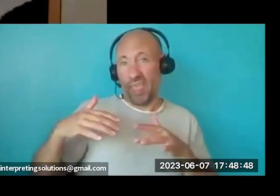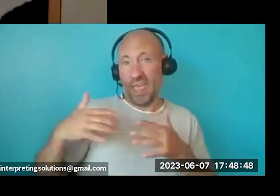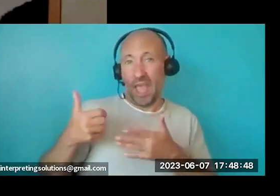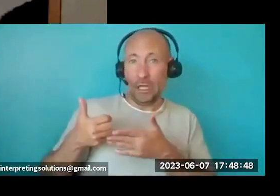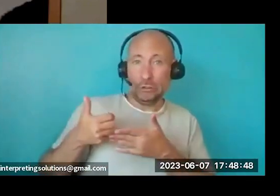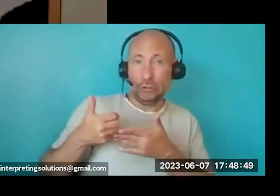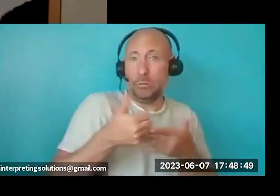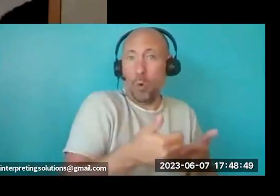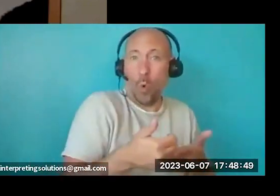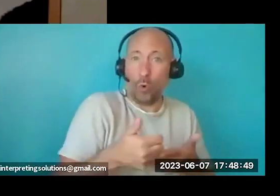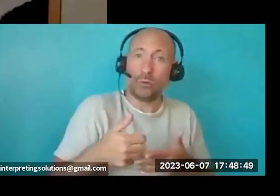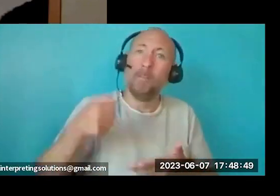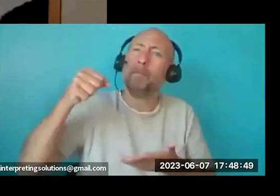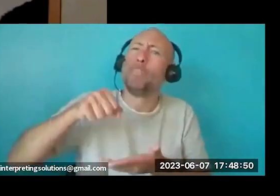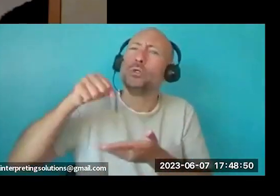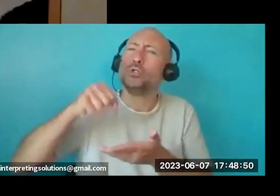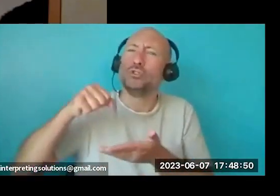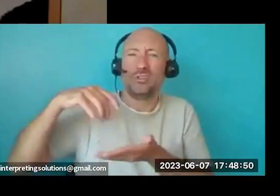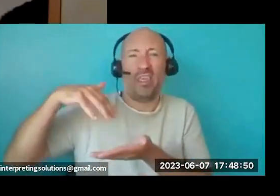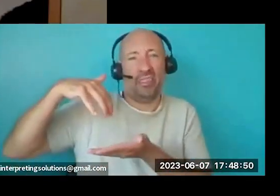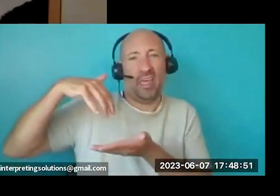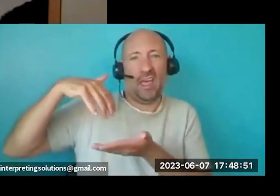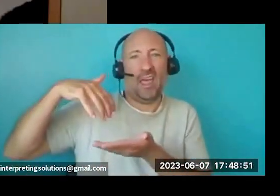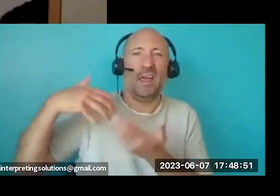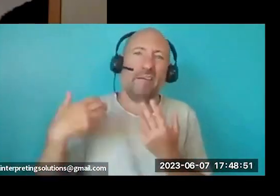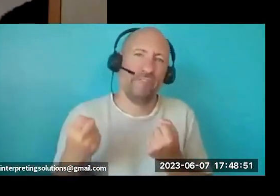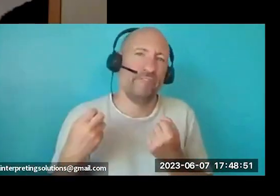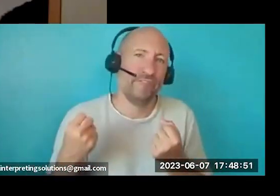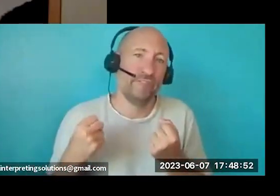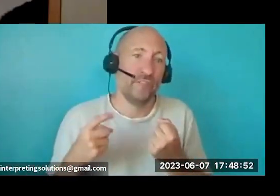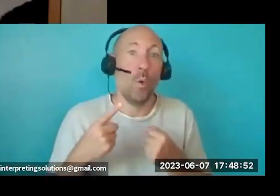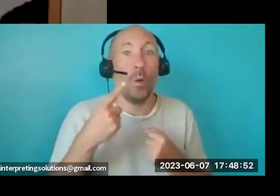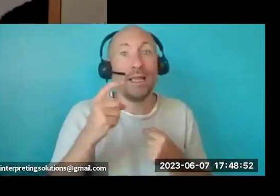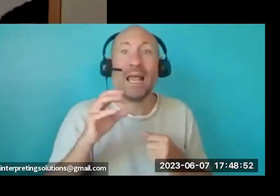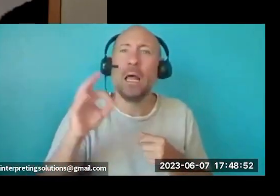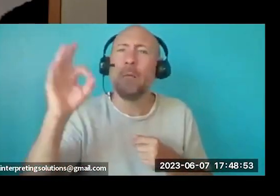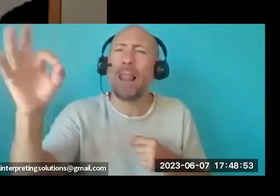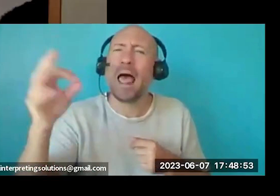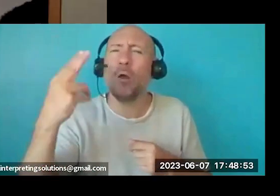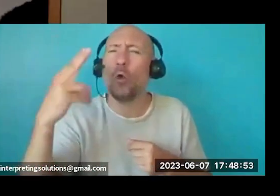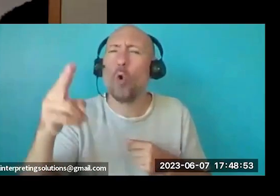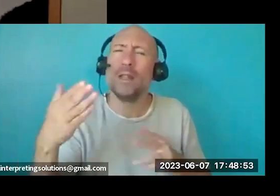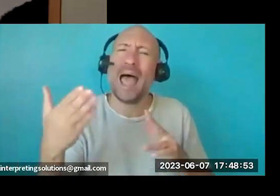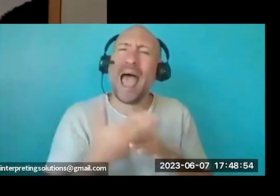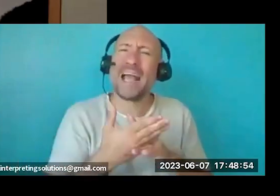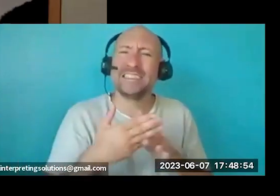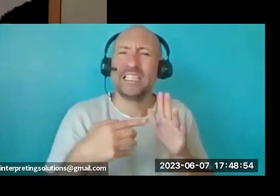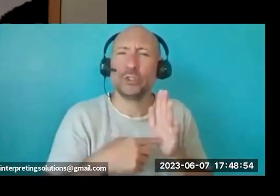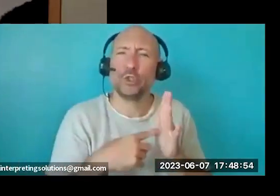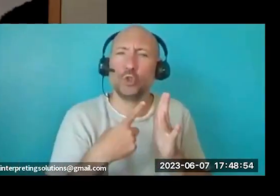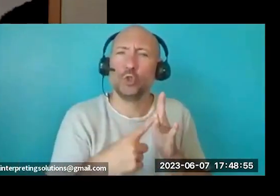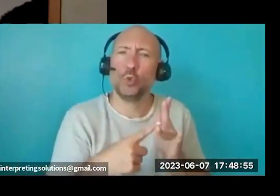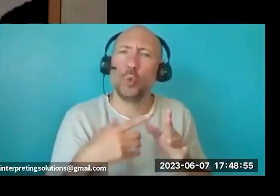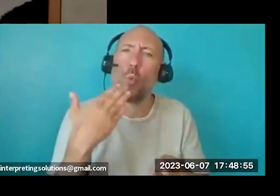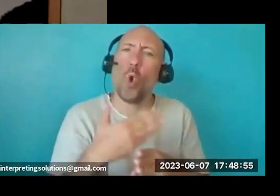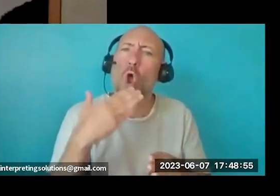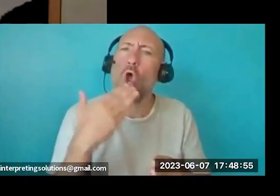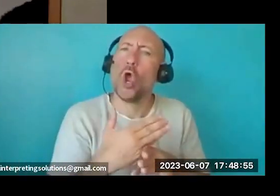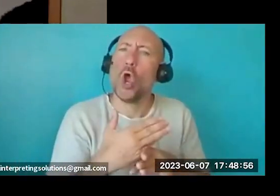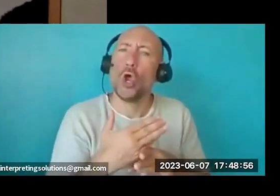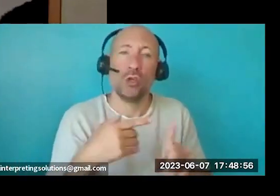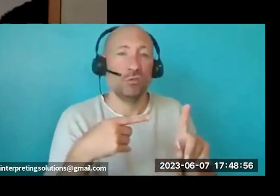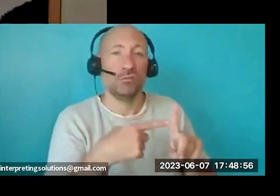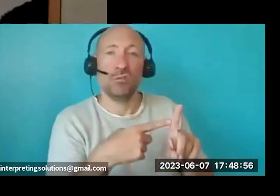It's always in the budget, and we can apply for access to work in the UK to support part-time and